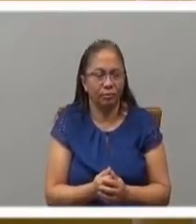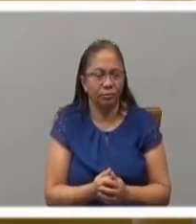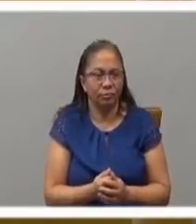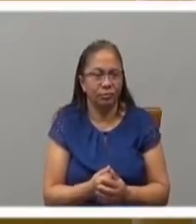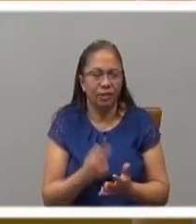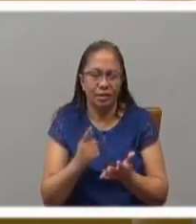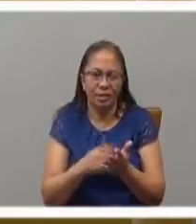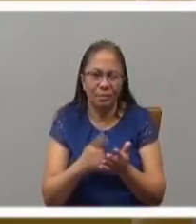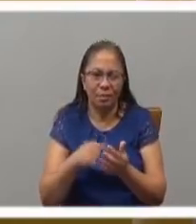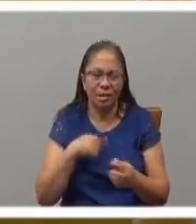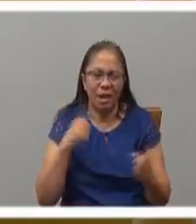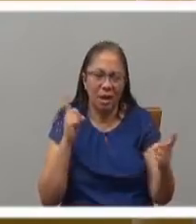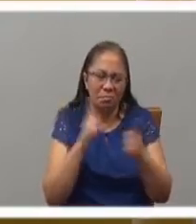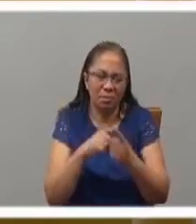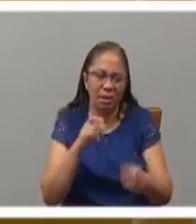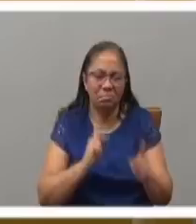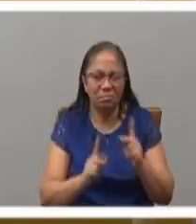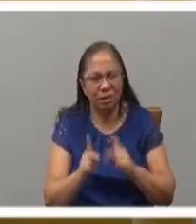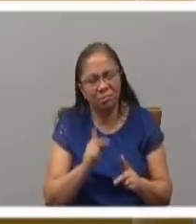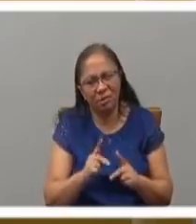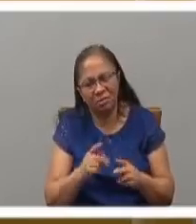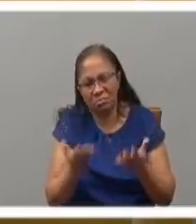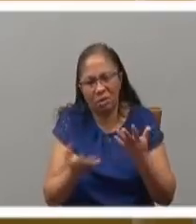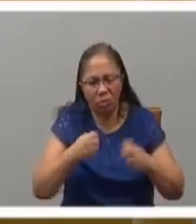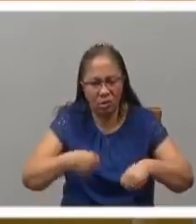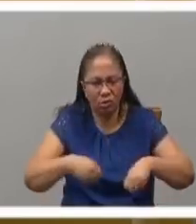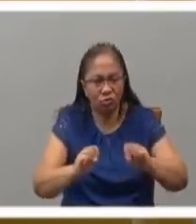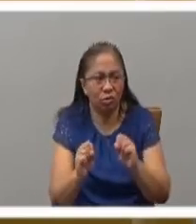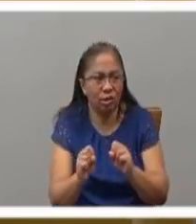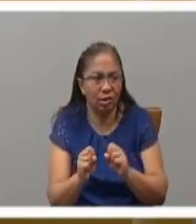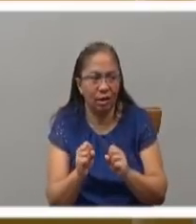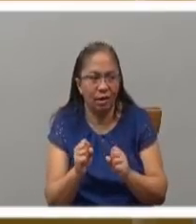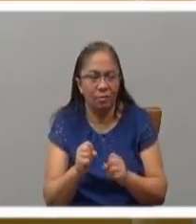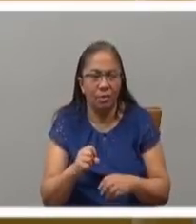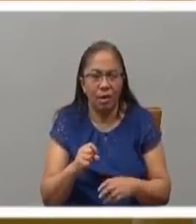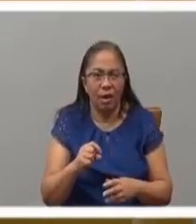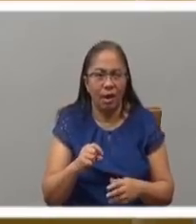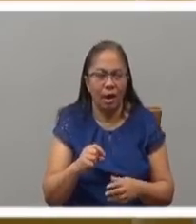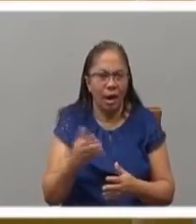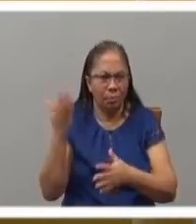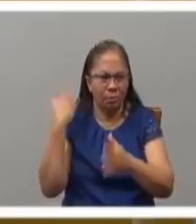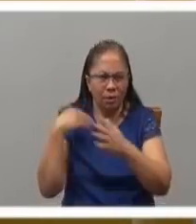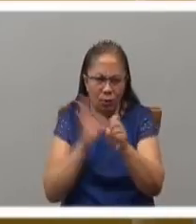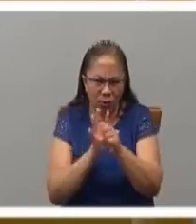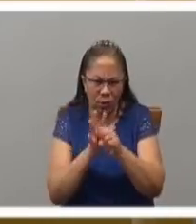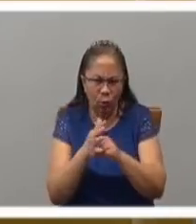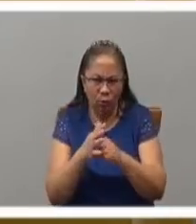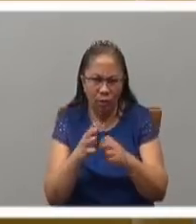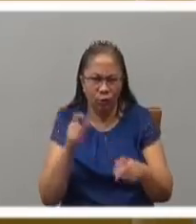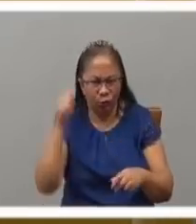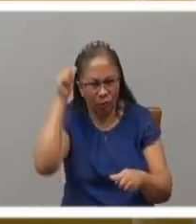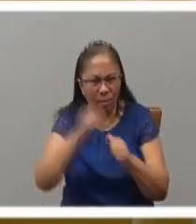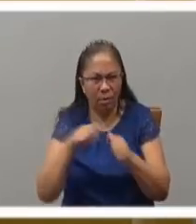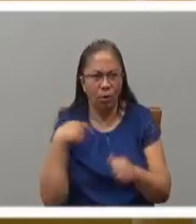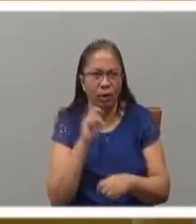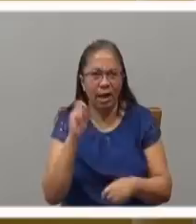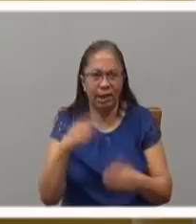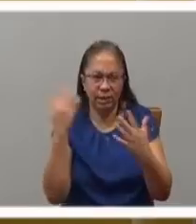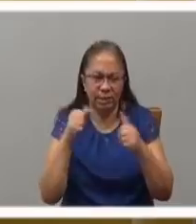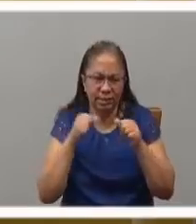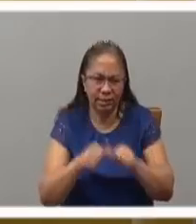the supermarkets on the street who tell me that during the darkness of the lockdown, it was the voice